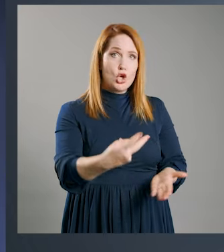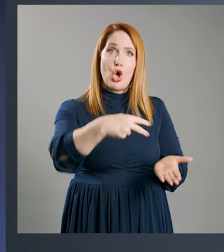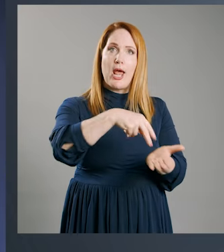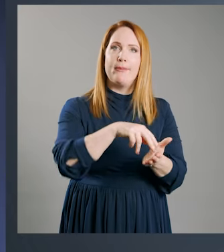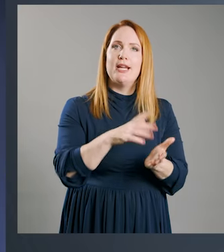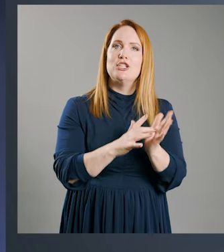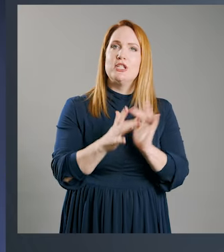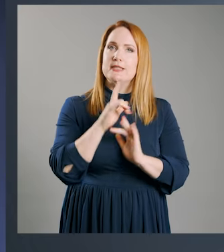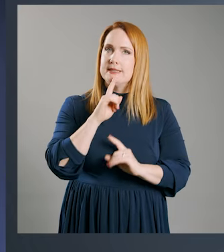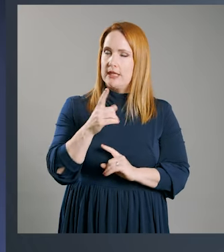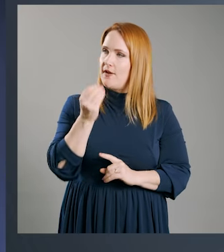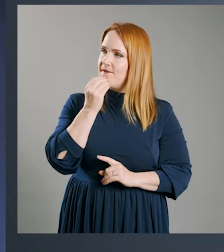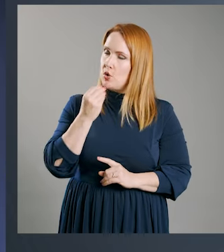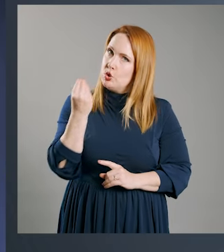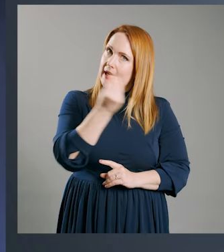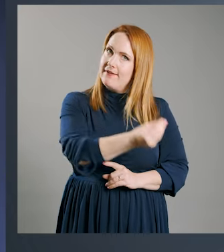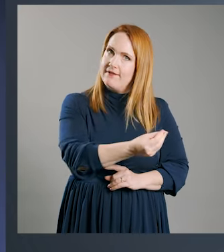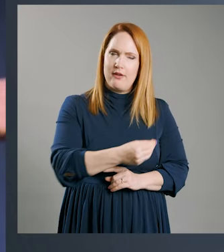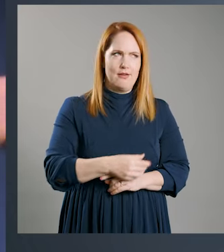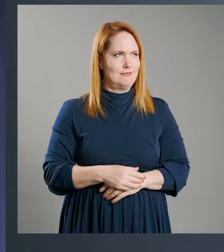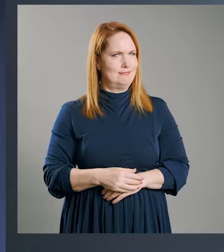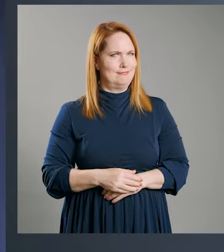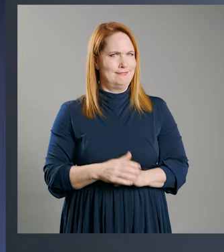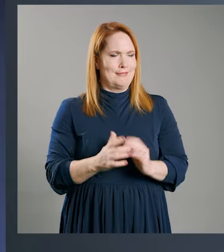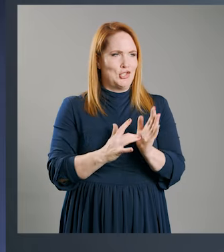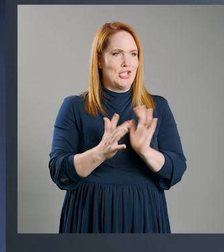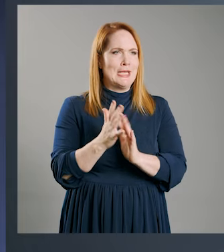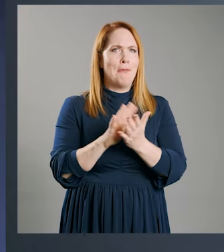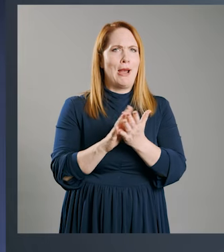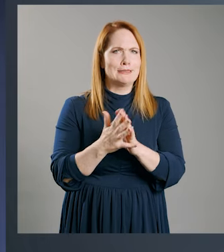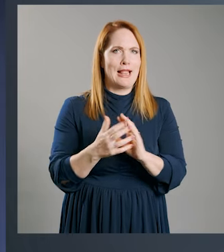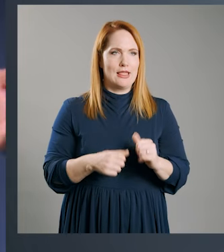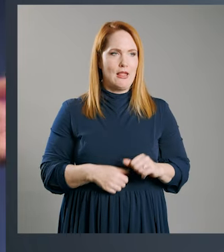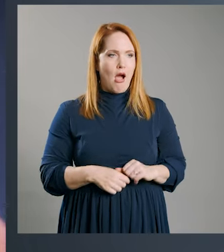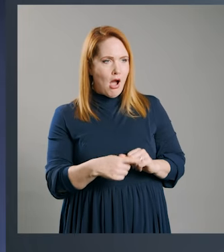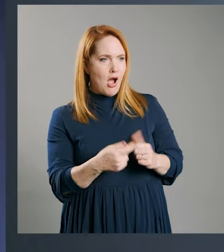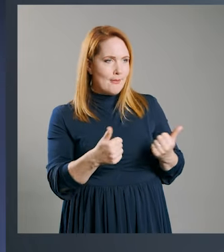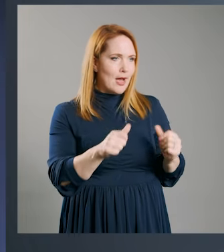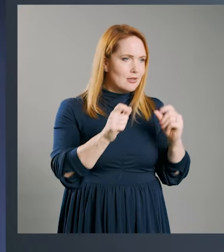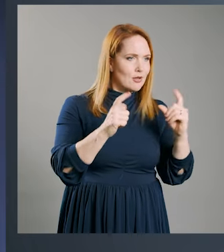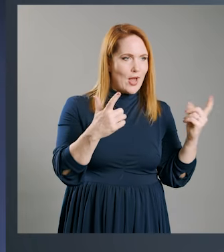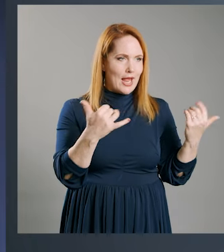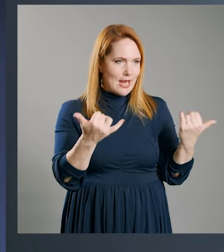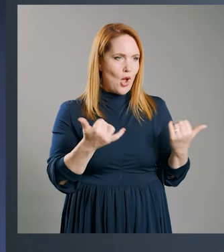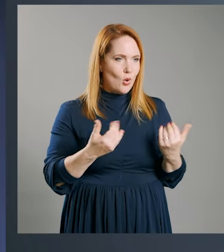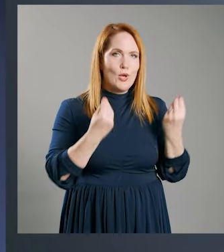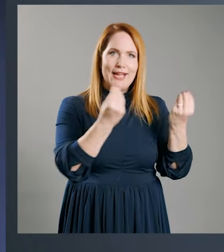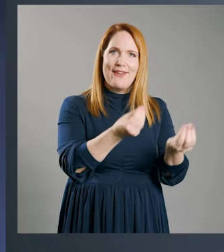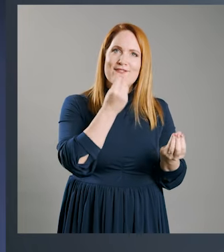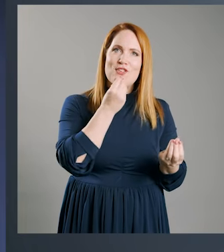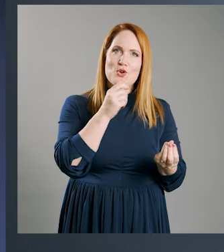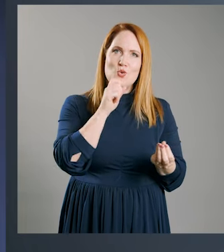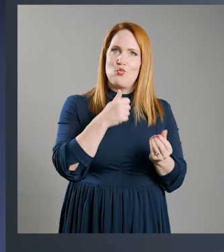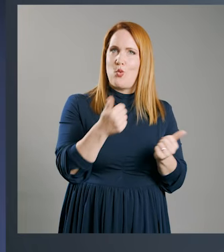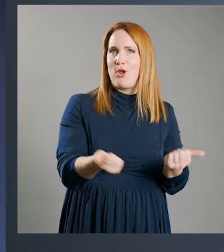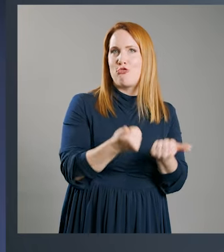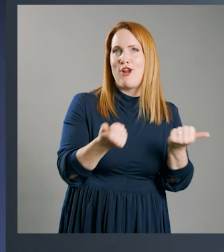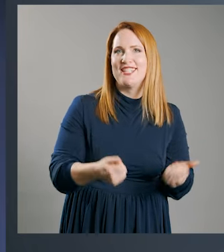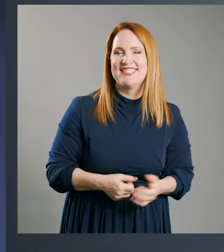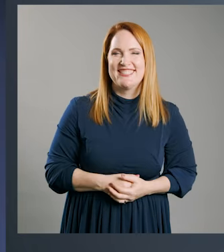up. And then Jesus said, "Give her something to eat." I love how practical Jesus is. He's just like, "Yep, okay, now we just need to get the food for her and she'll be